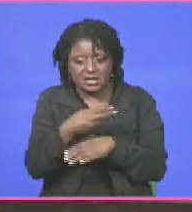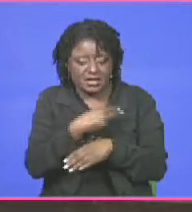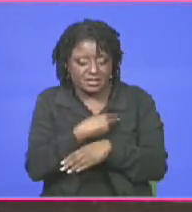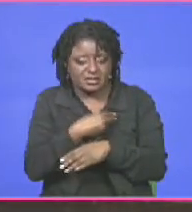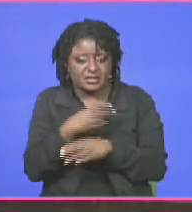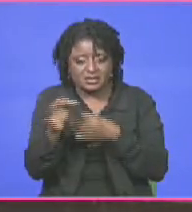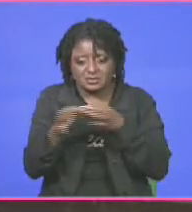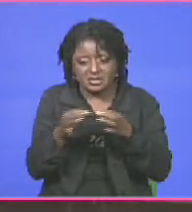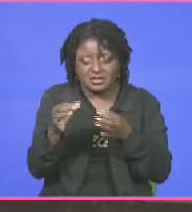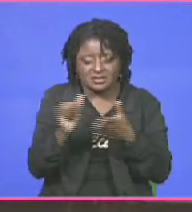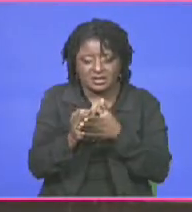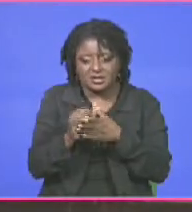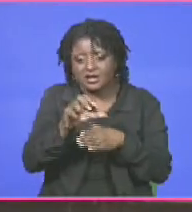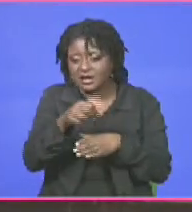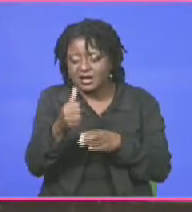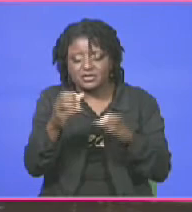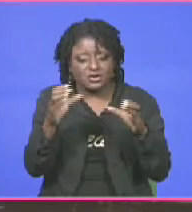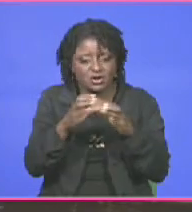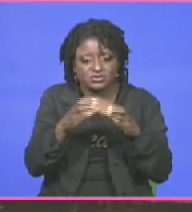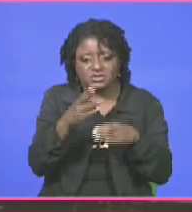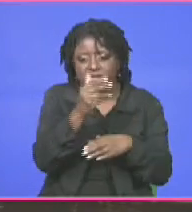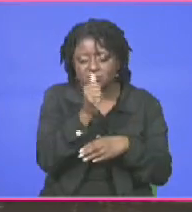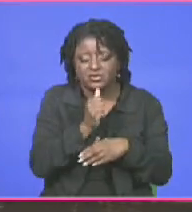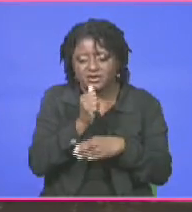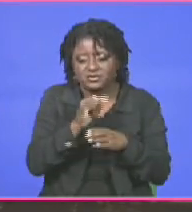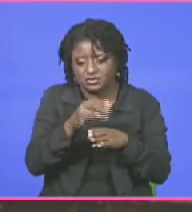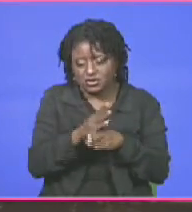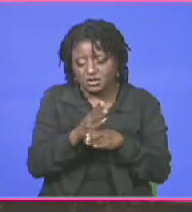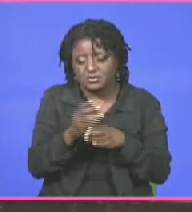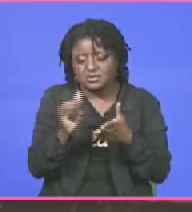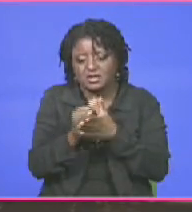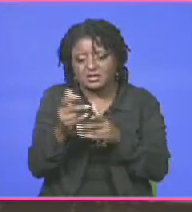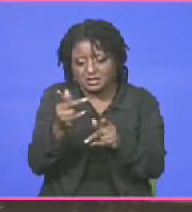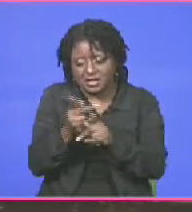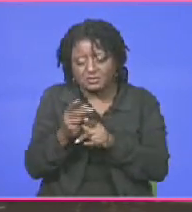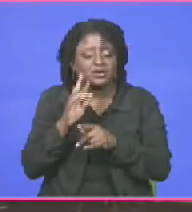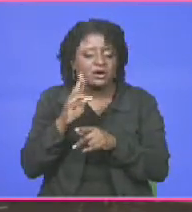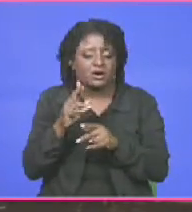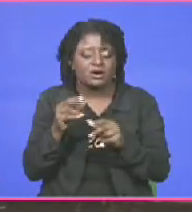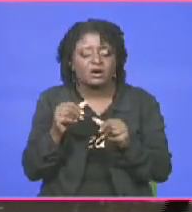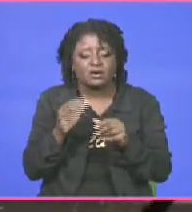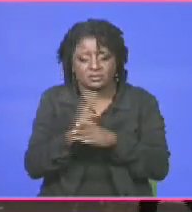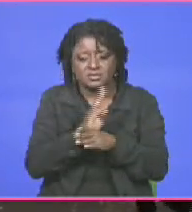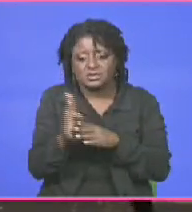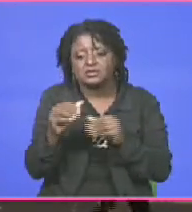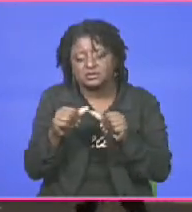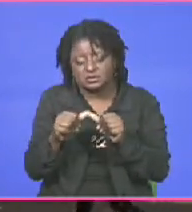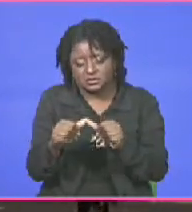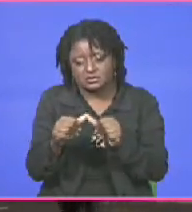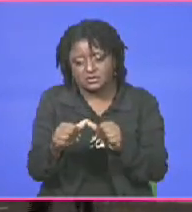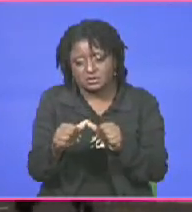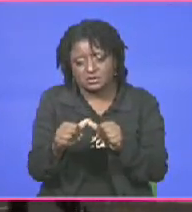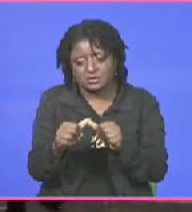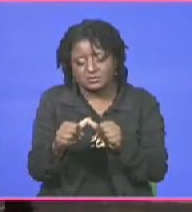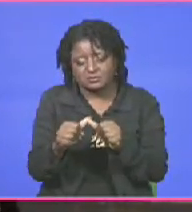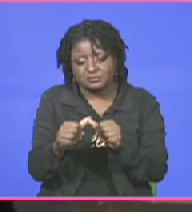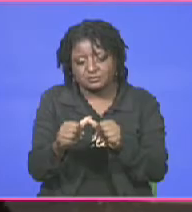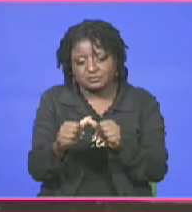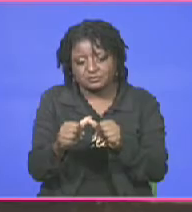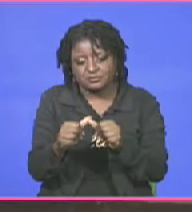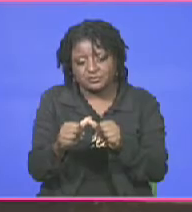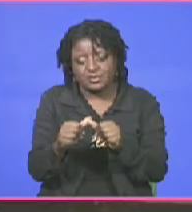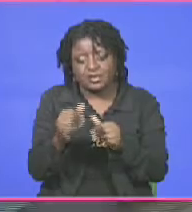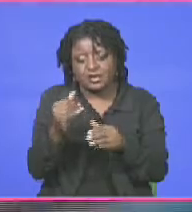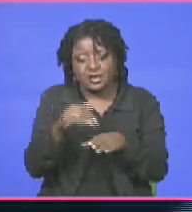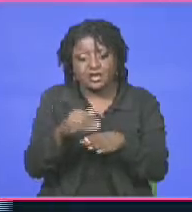other contracts and private jobs with offshore banks that kept her afloat. Hanna also admitted under cross-examination that at